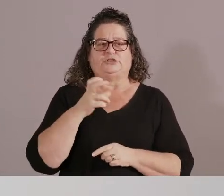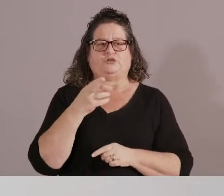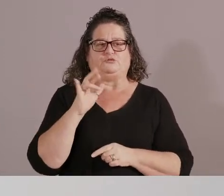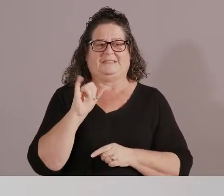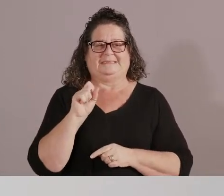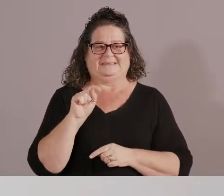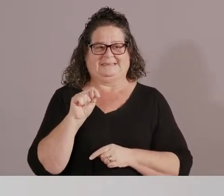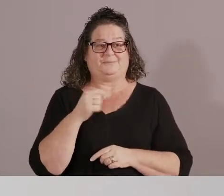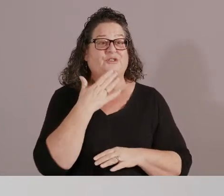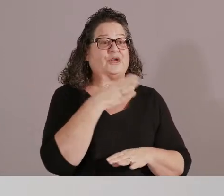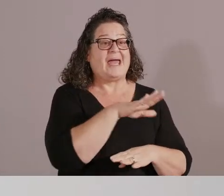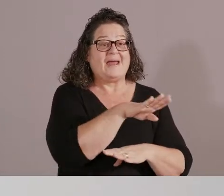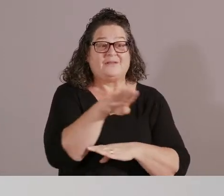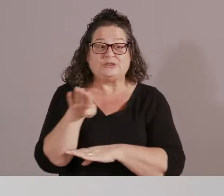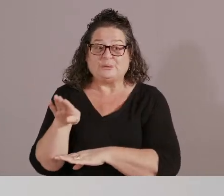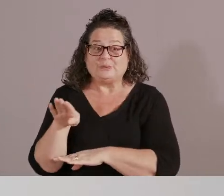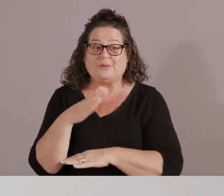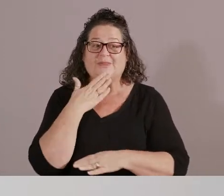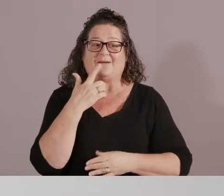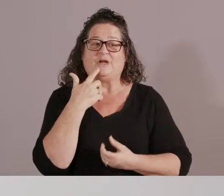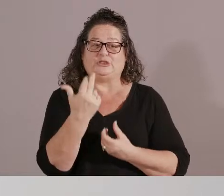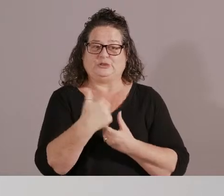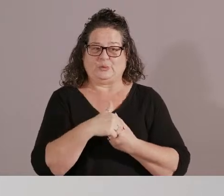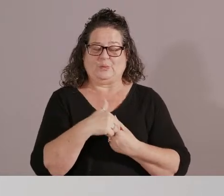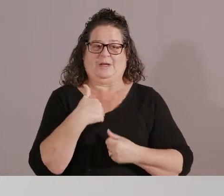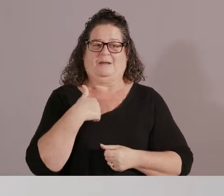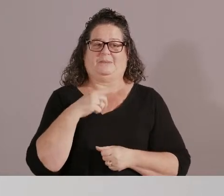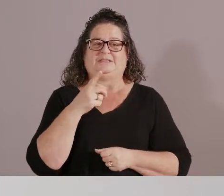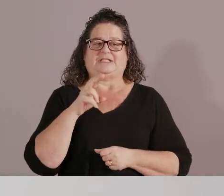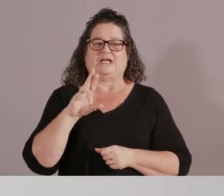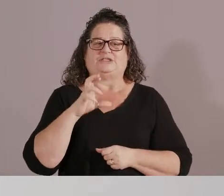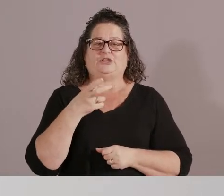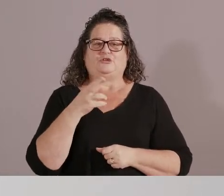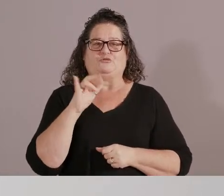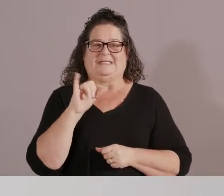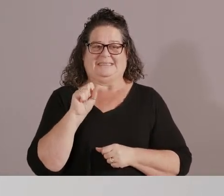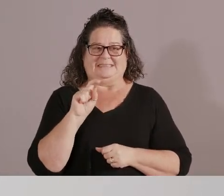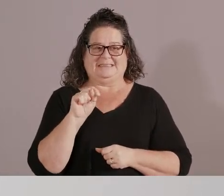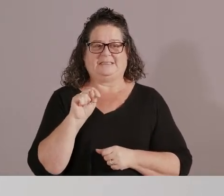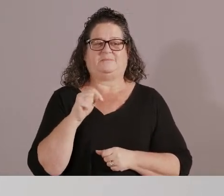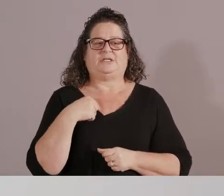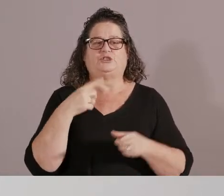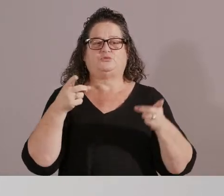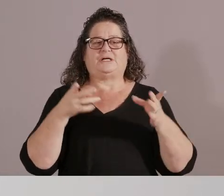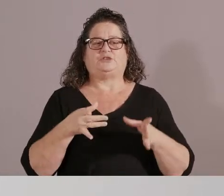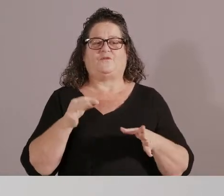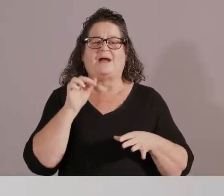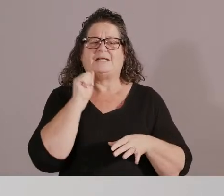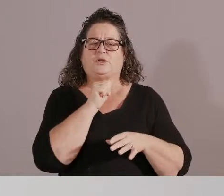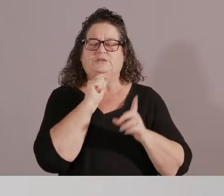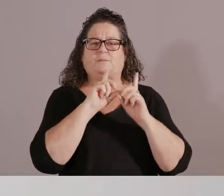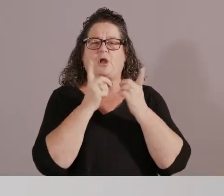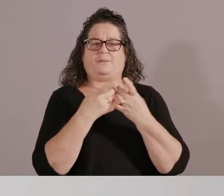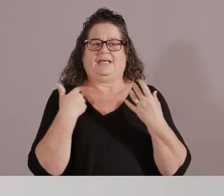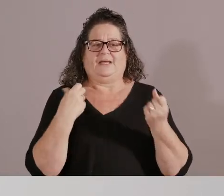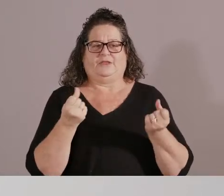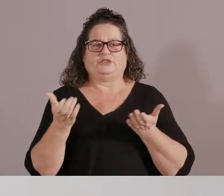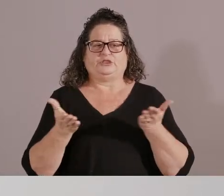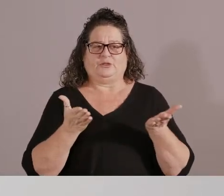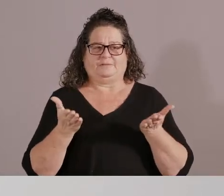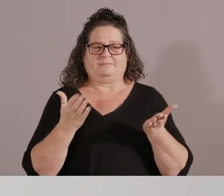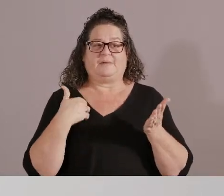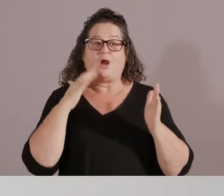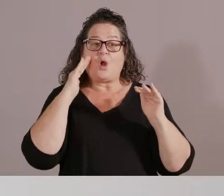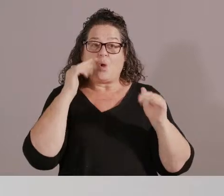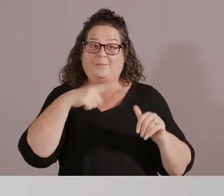joining us today. I'm Dr. Cara Christ, the Director of the Arizona Department of Health Services. I hope everyone had a nice holiday weekend